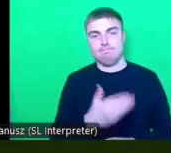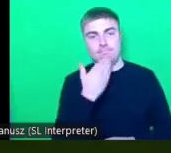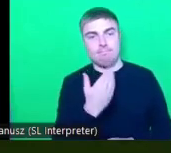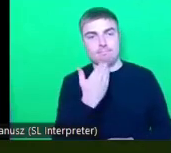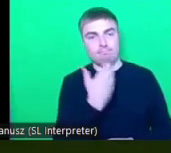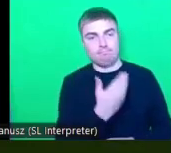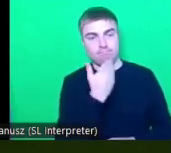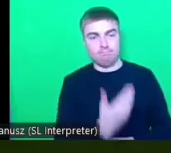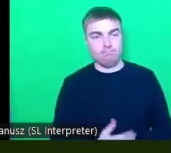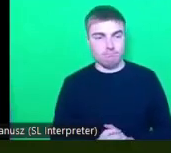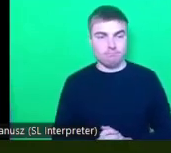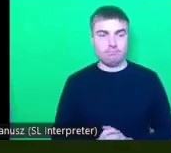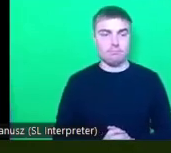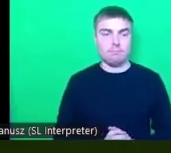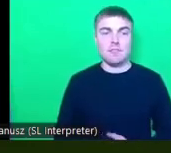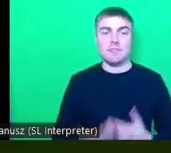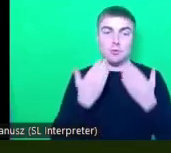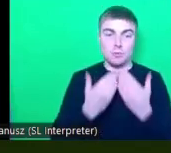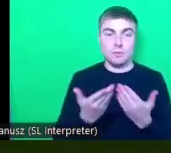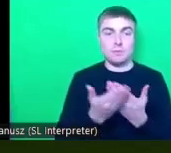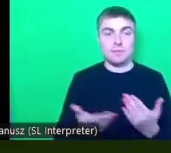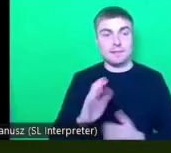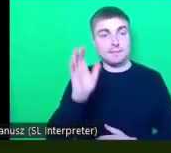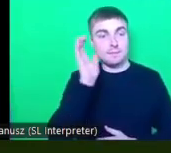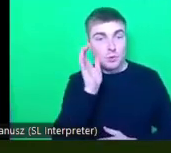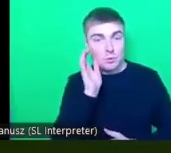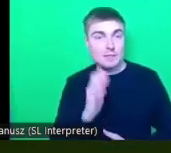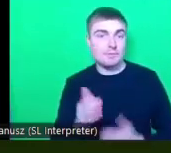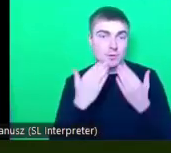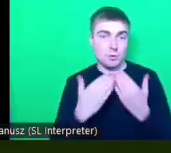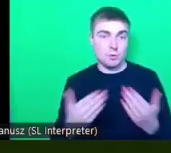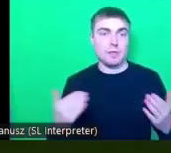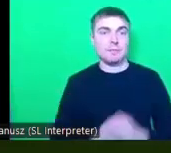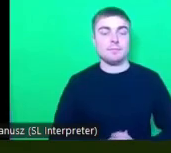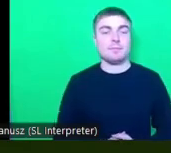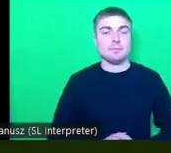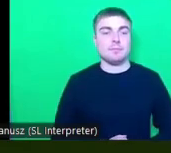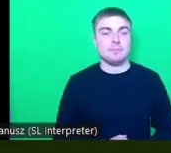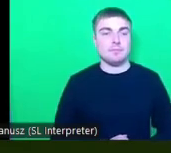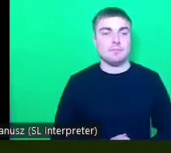listened and stay awake. Okay, thank you very much.